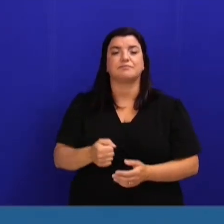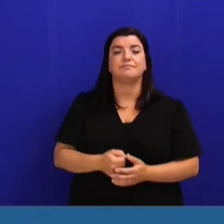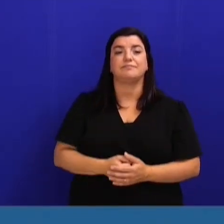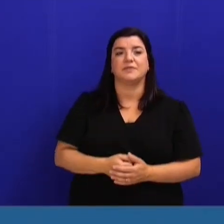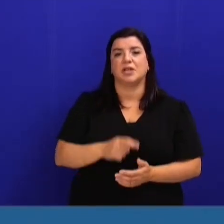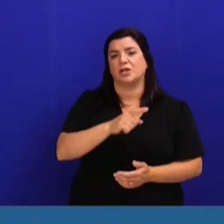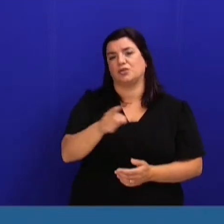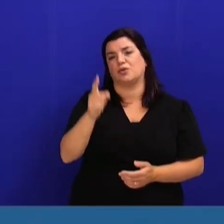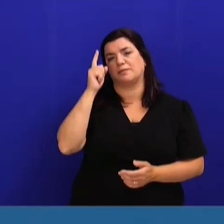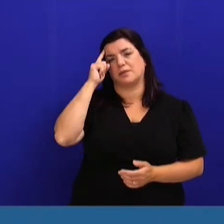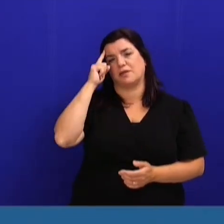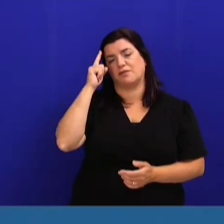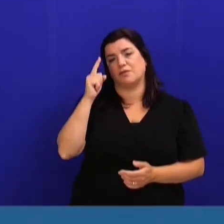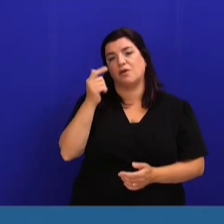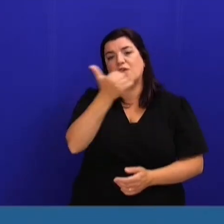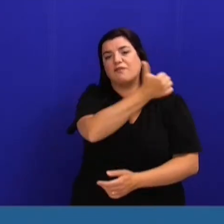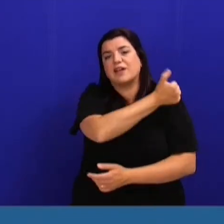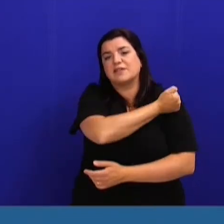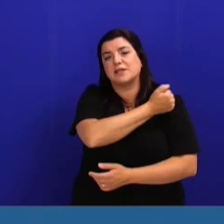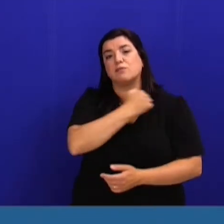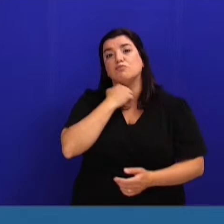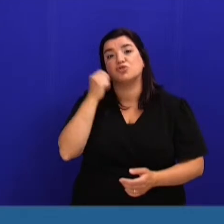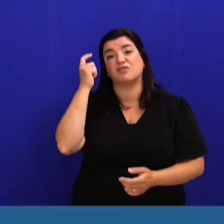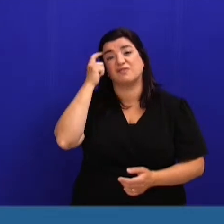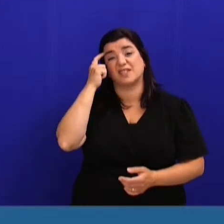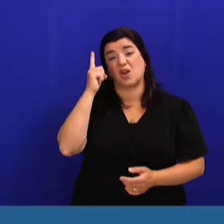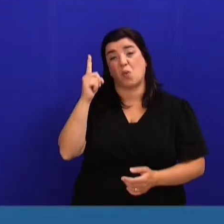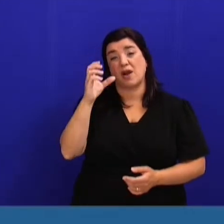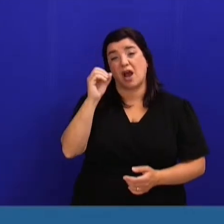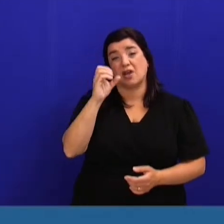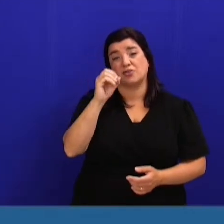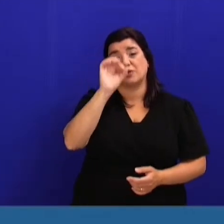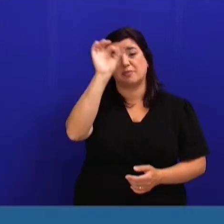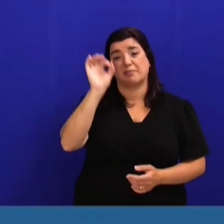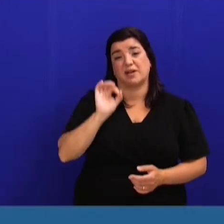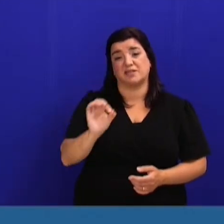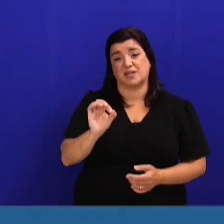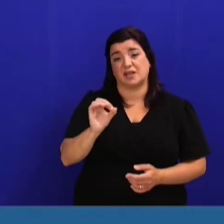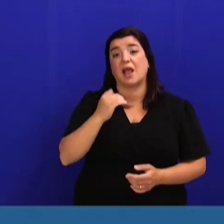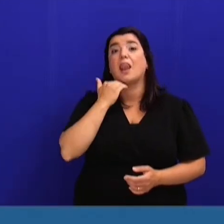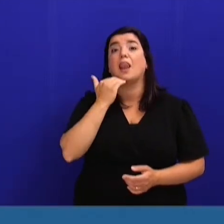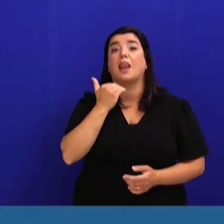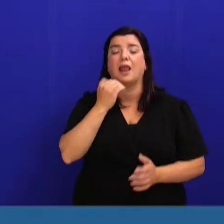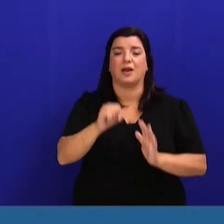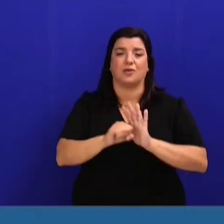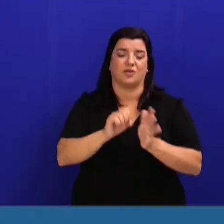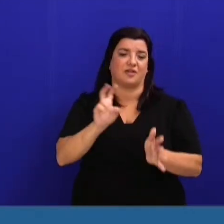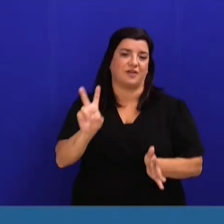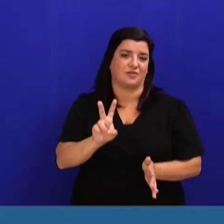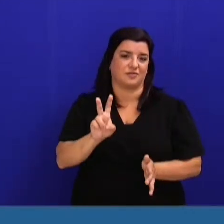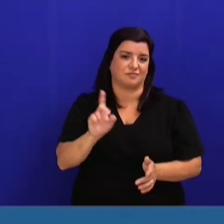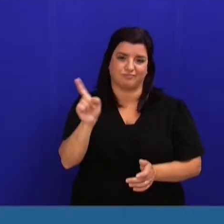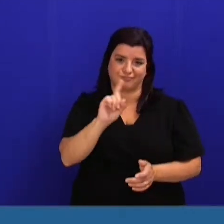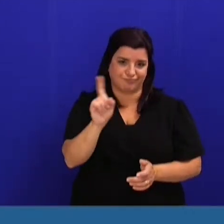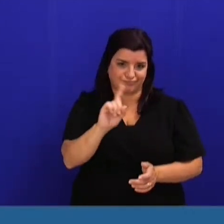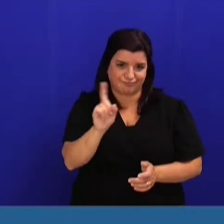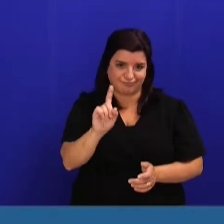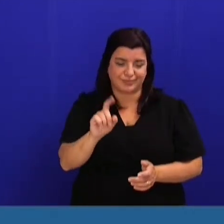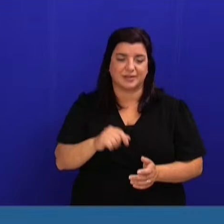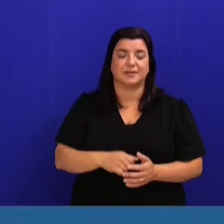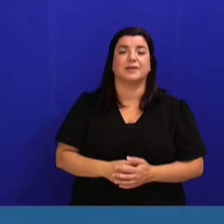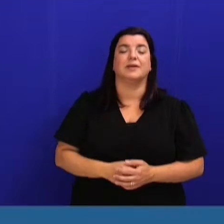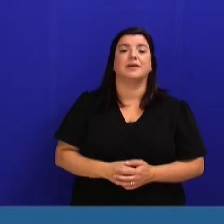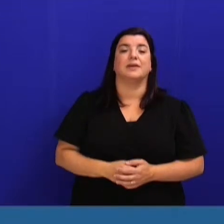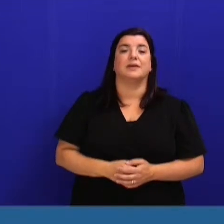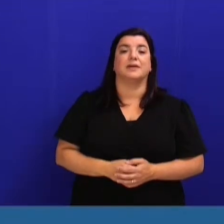tħares lejn dawk il-persuni kollha li ġew vaċċinati sa issa kellna 99.8% minnhom li dawn